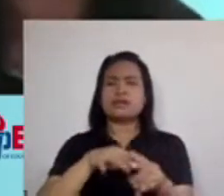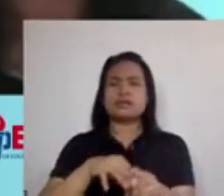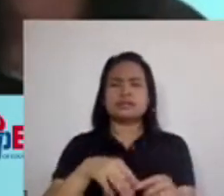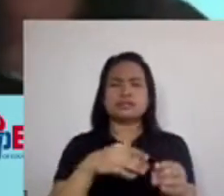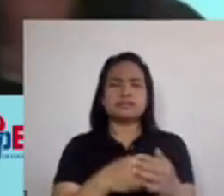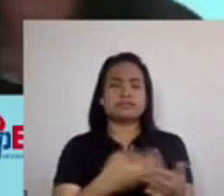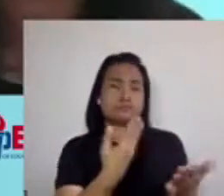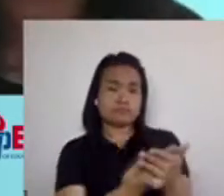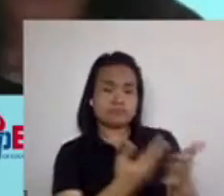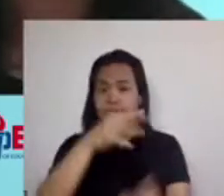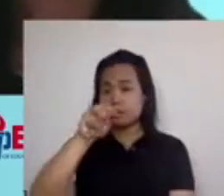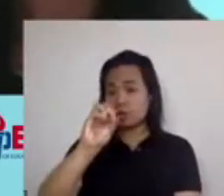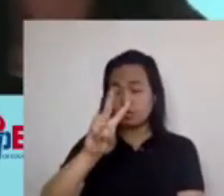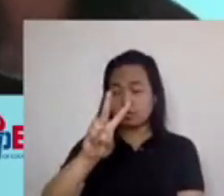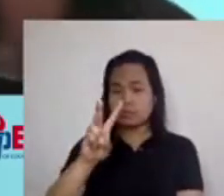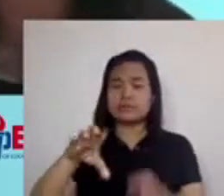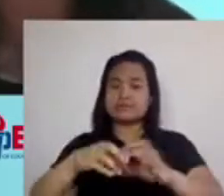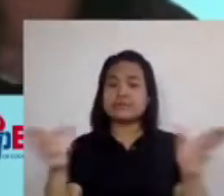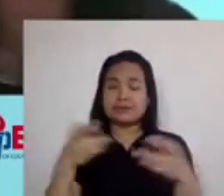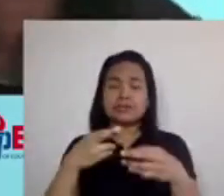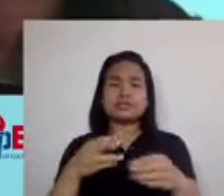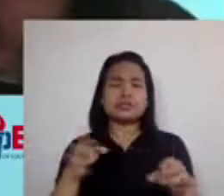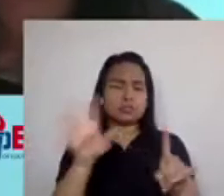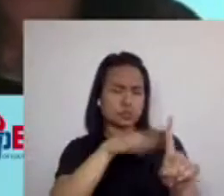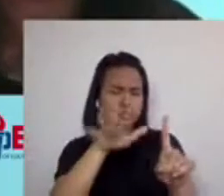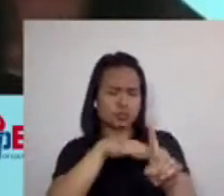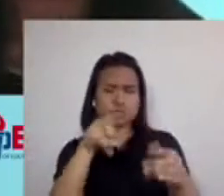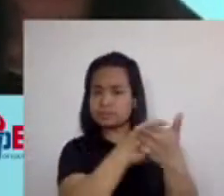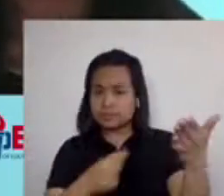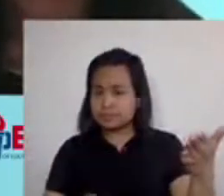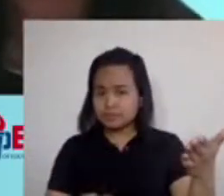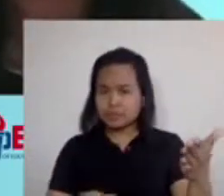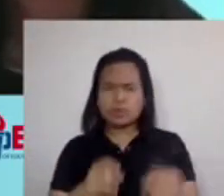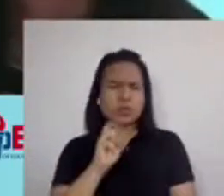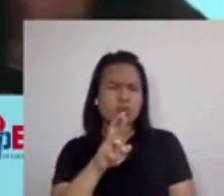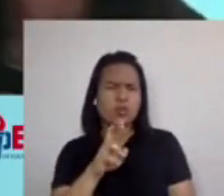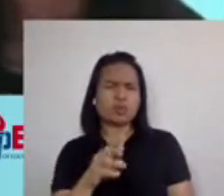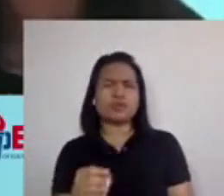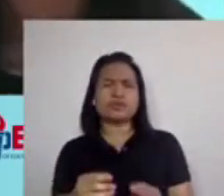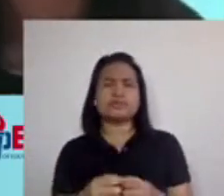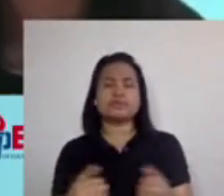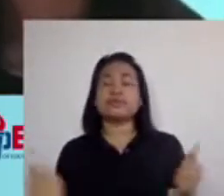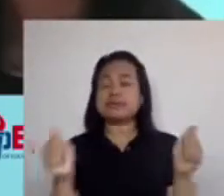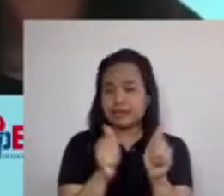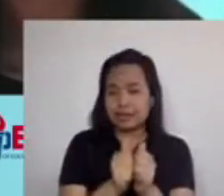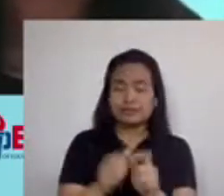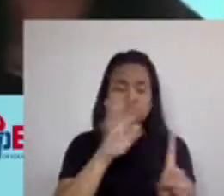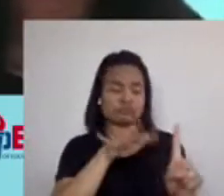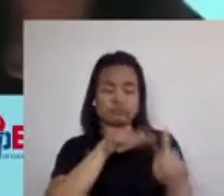classroom observation tool, or in some cases, the inter-observer agreement form. Now, since you are